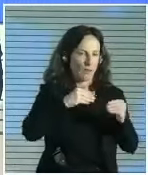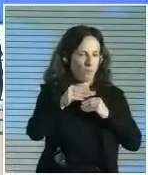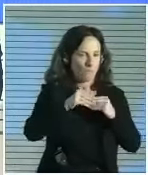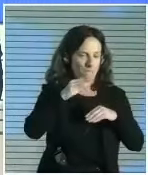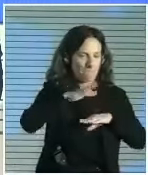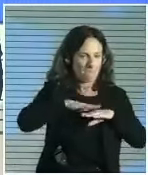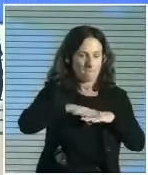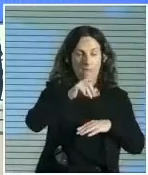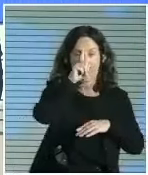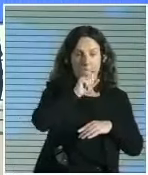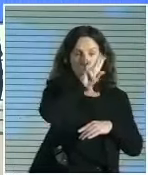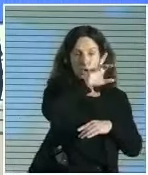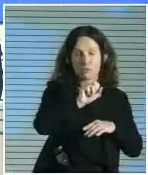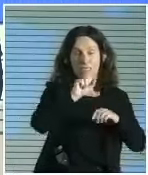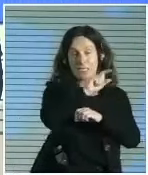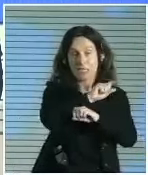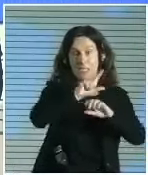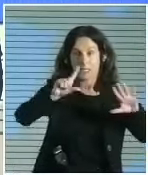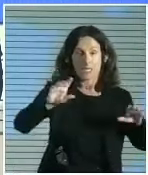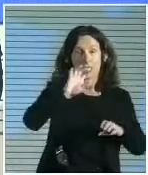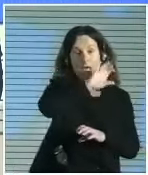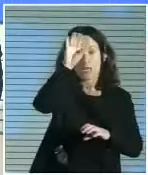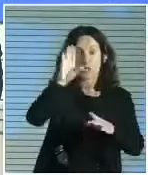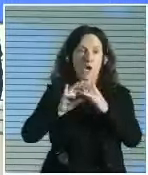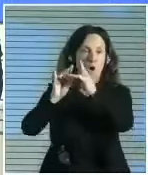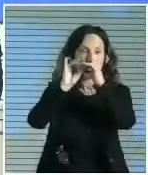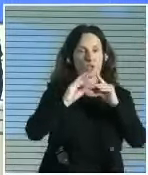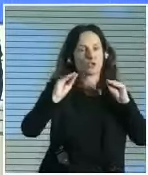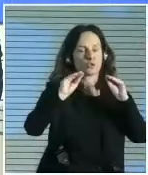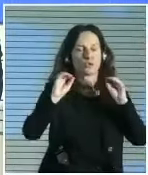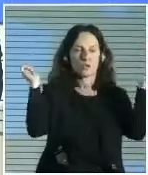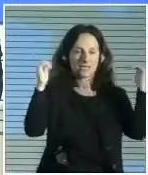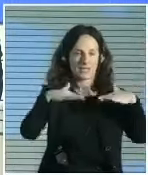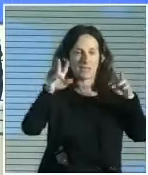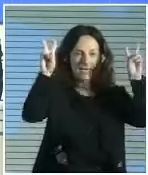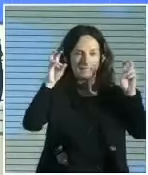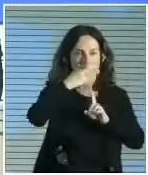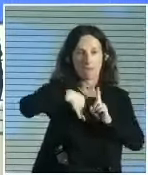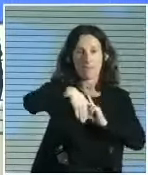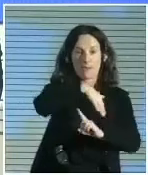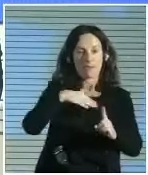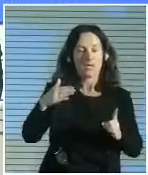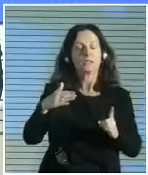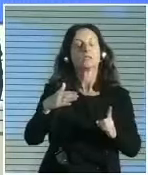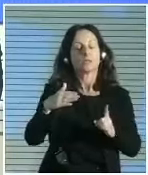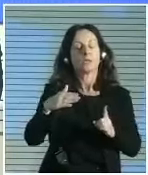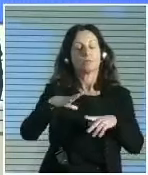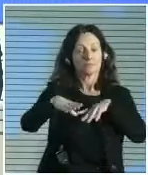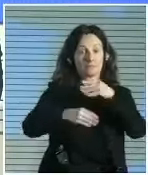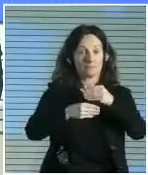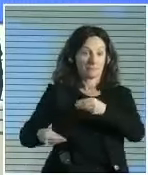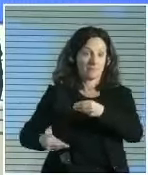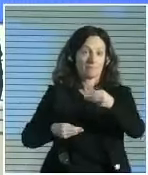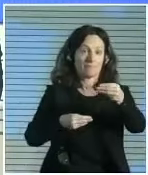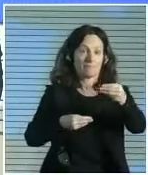mandate to the One Planet Network that was to bring together the food systems program, the global tourism